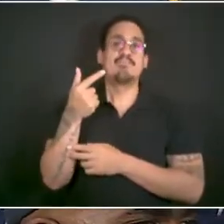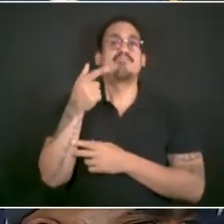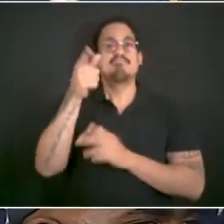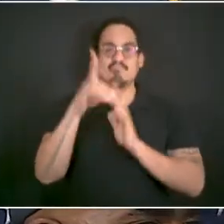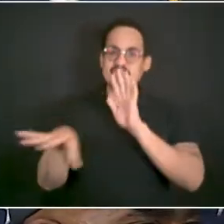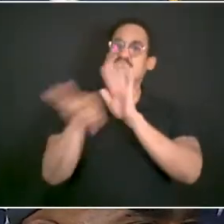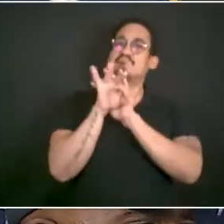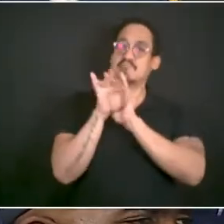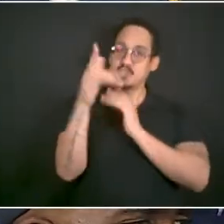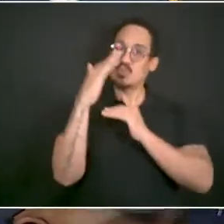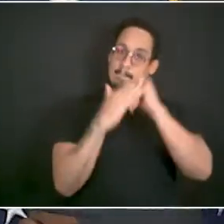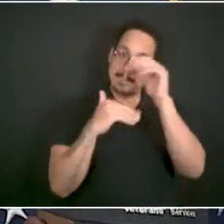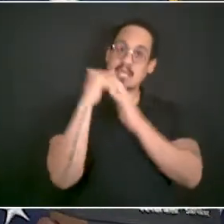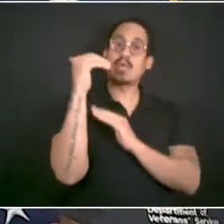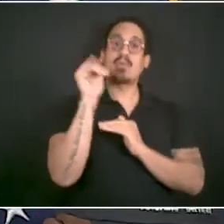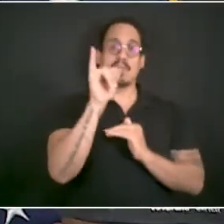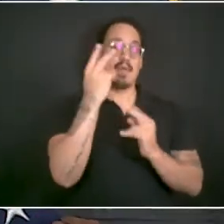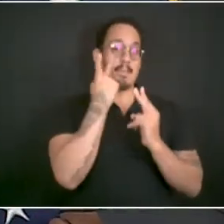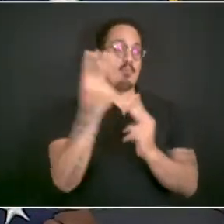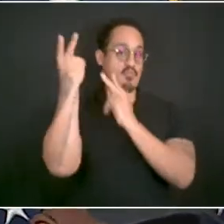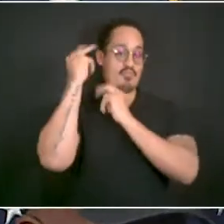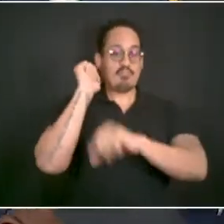right.